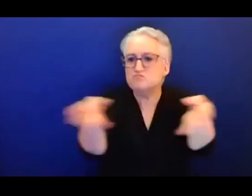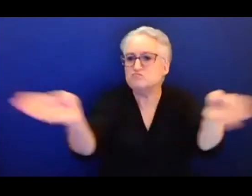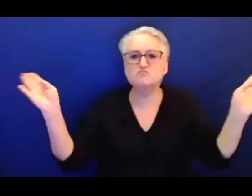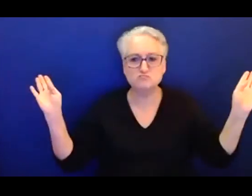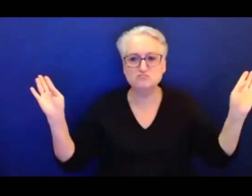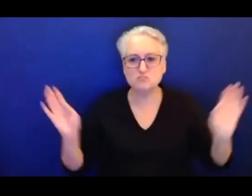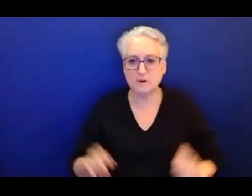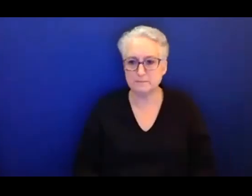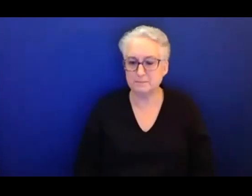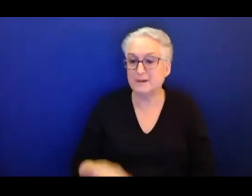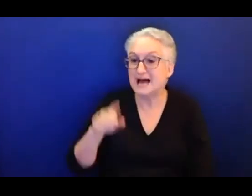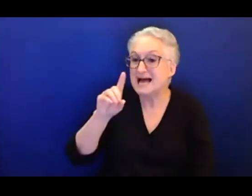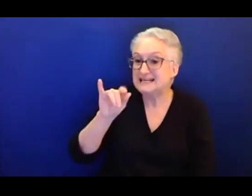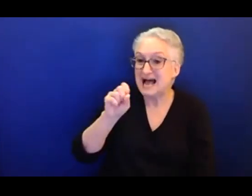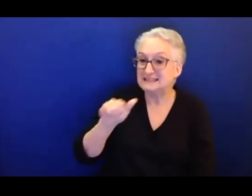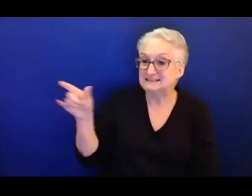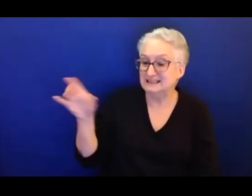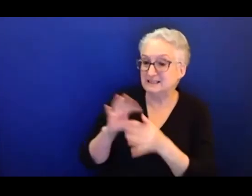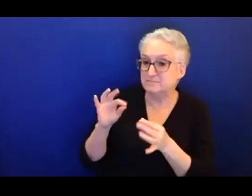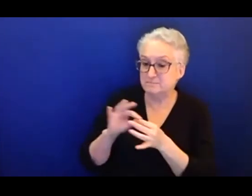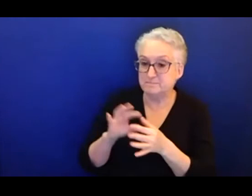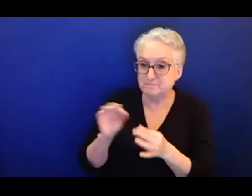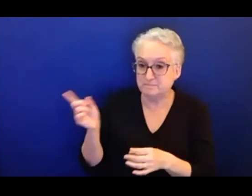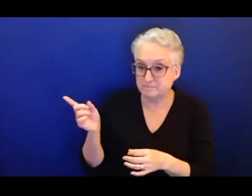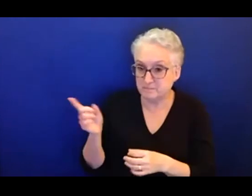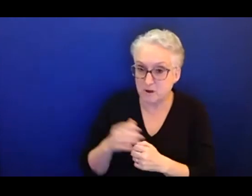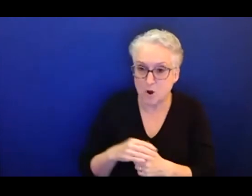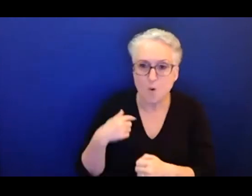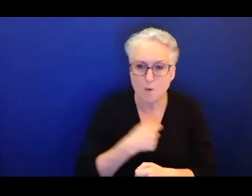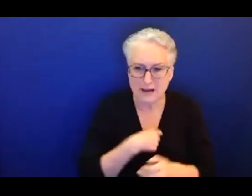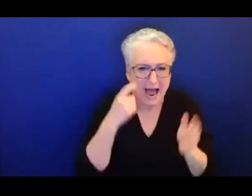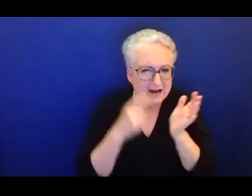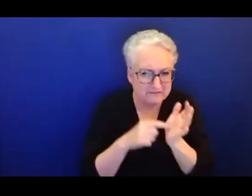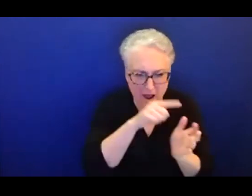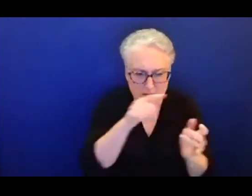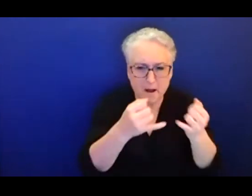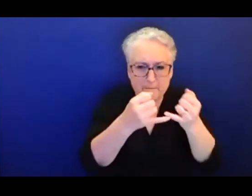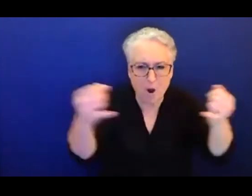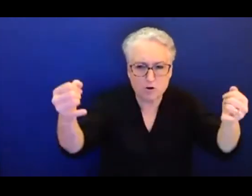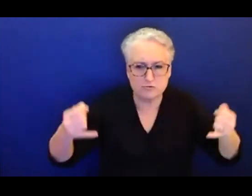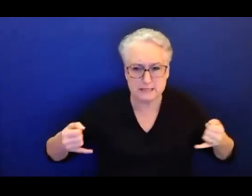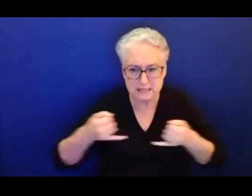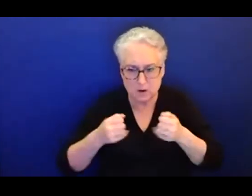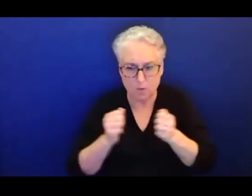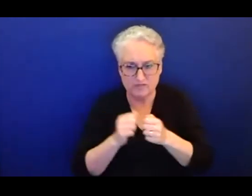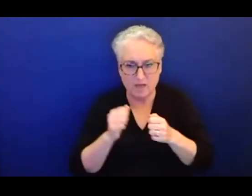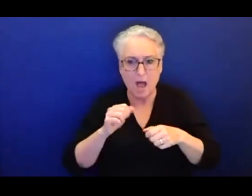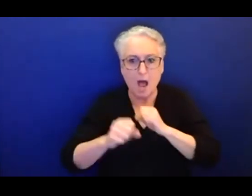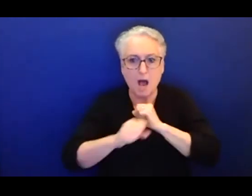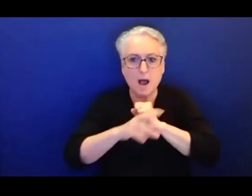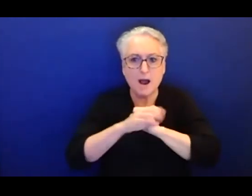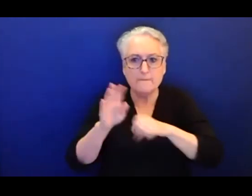their organizations, we identified a boundary area in a commercial corridor. So I'll give you an example. We